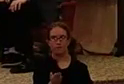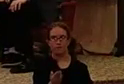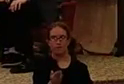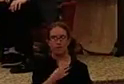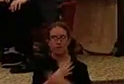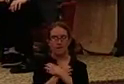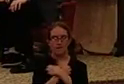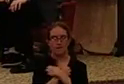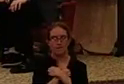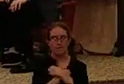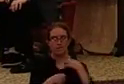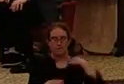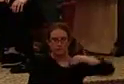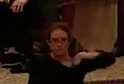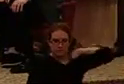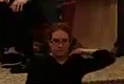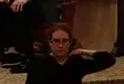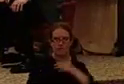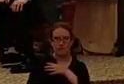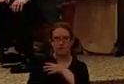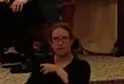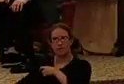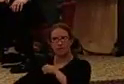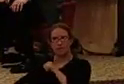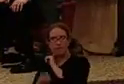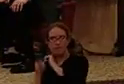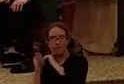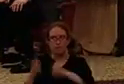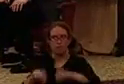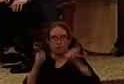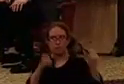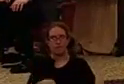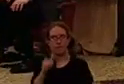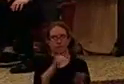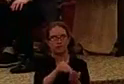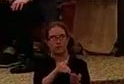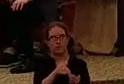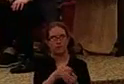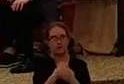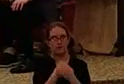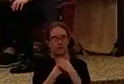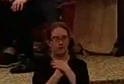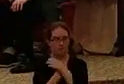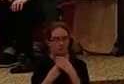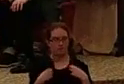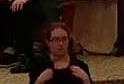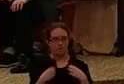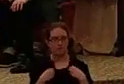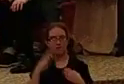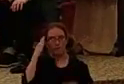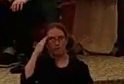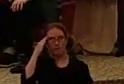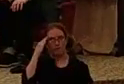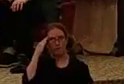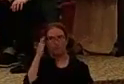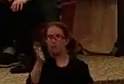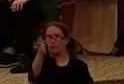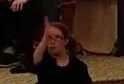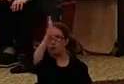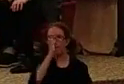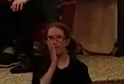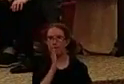carcasses. Hallelujah. It began to move between those carcasses. And you know what this was? This was